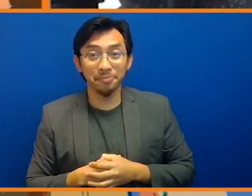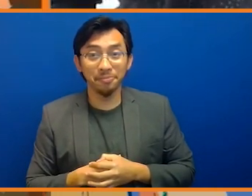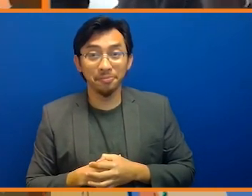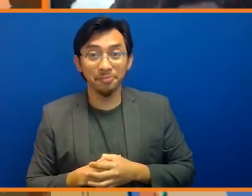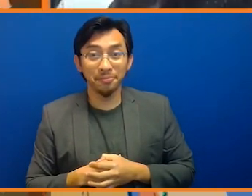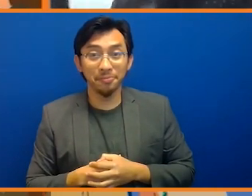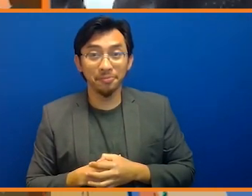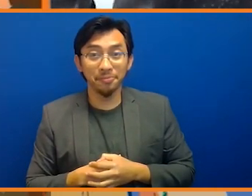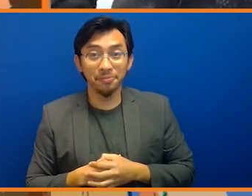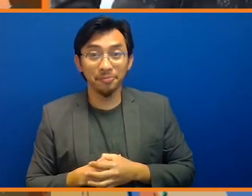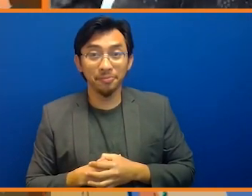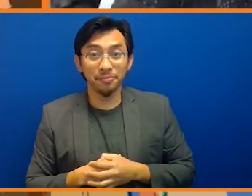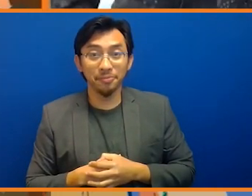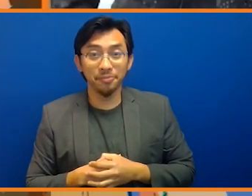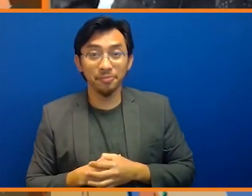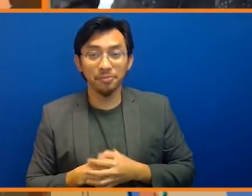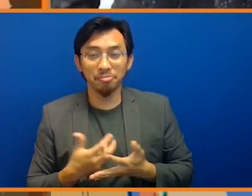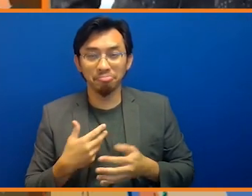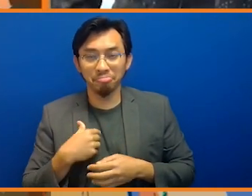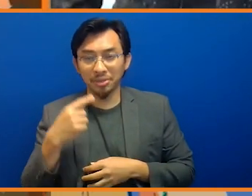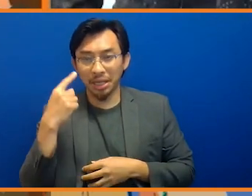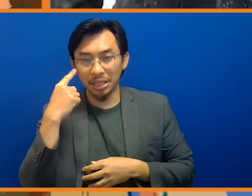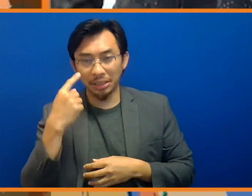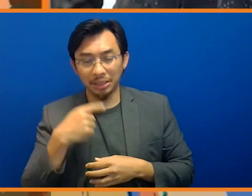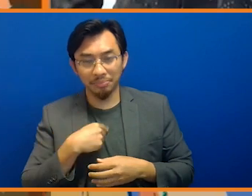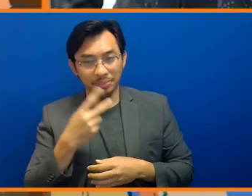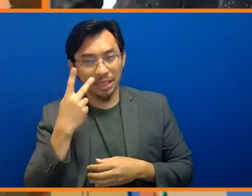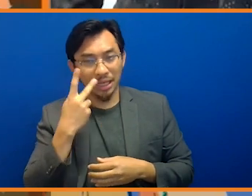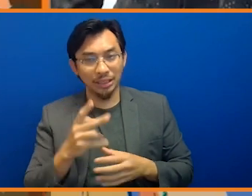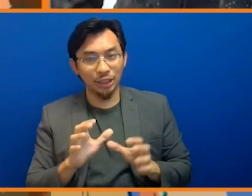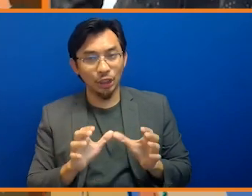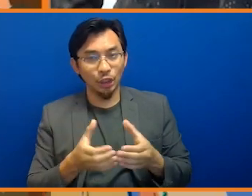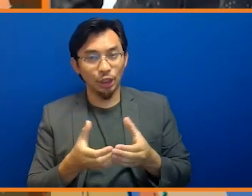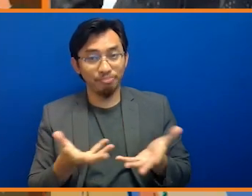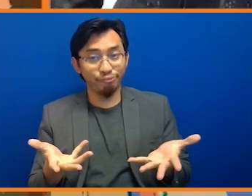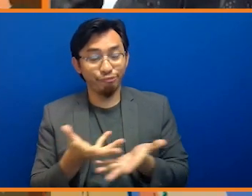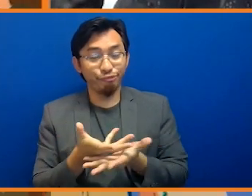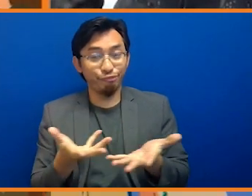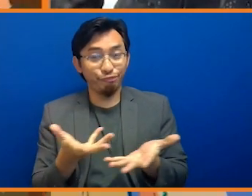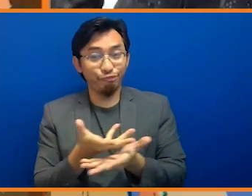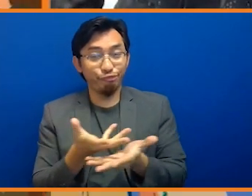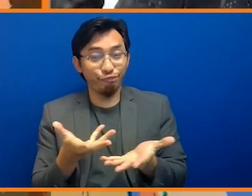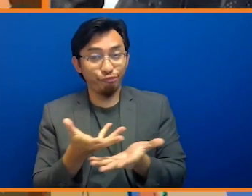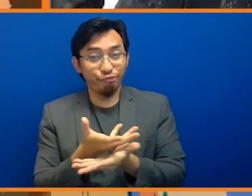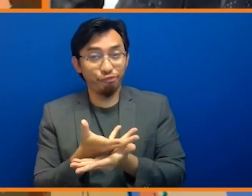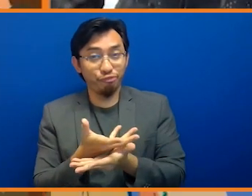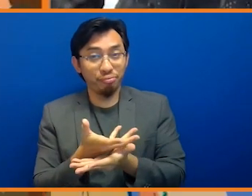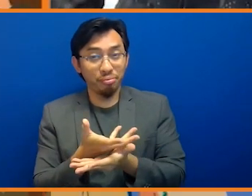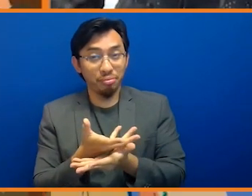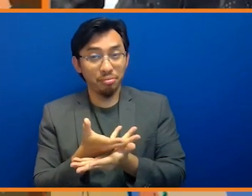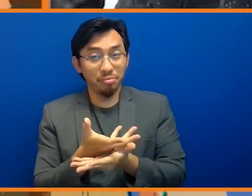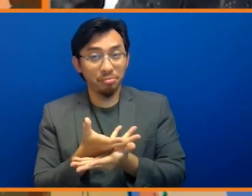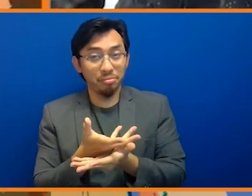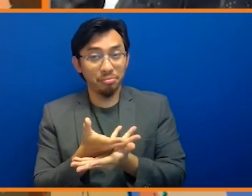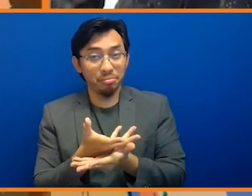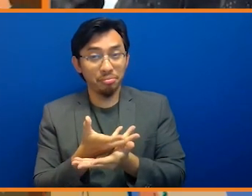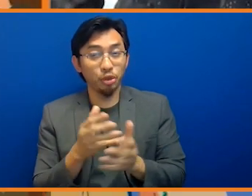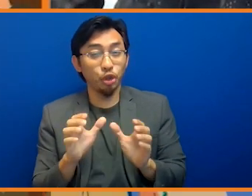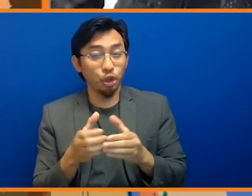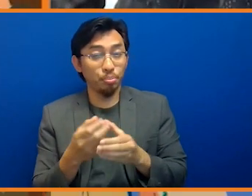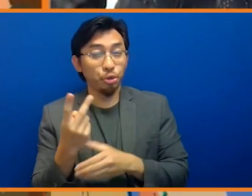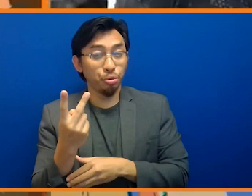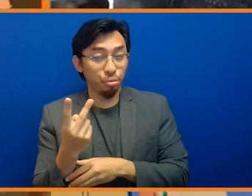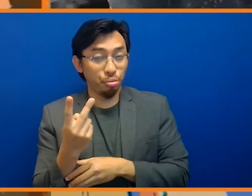Okay. Yeah, I think I came to see in the good discussion in